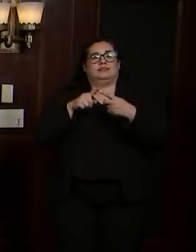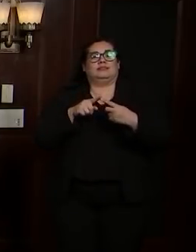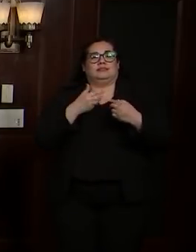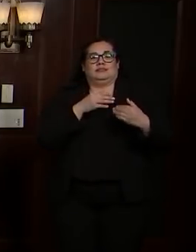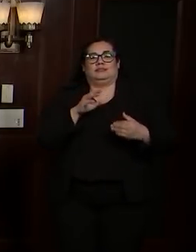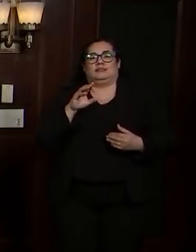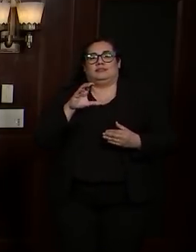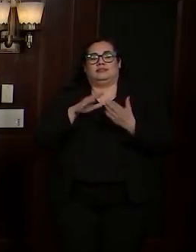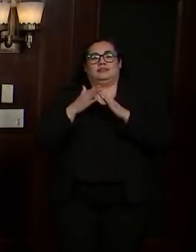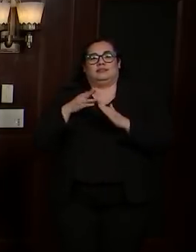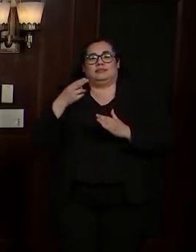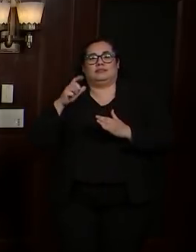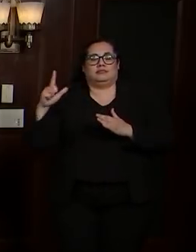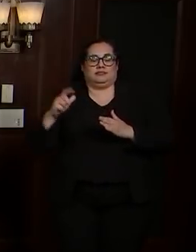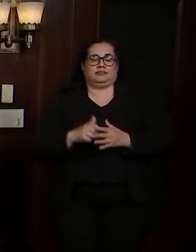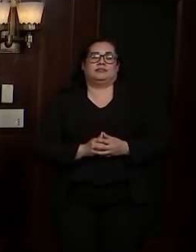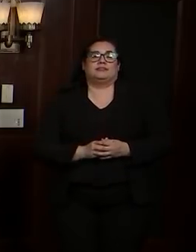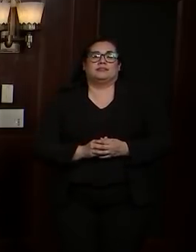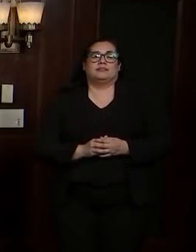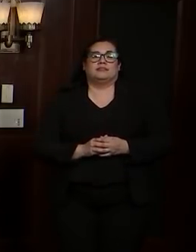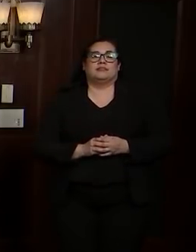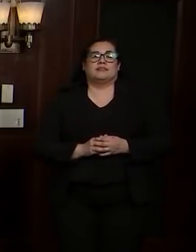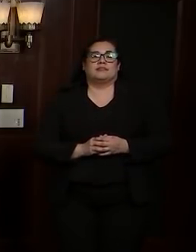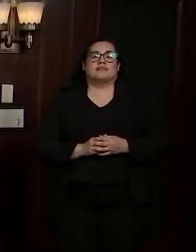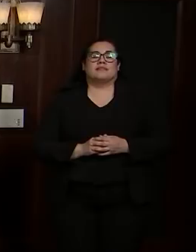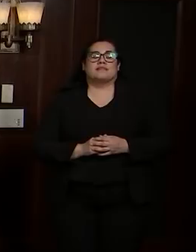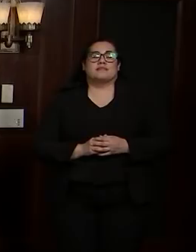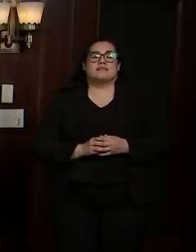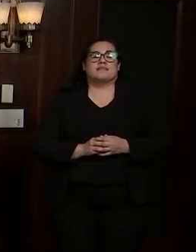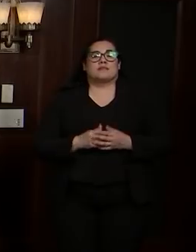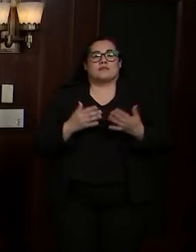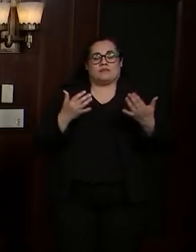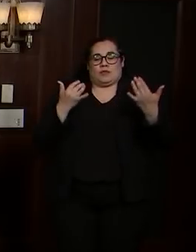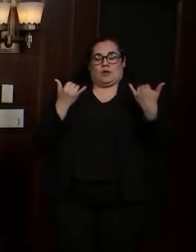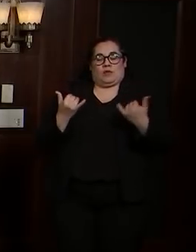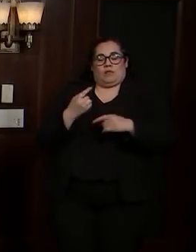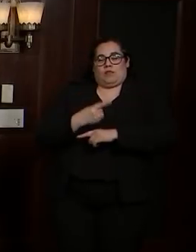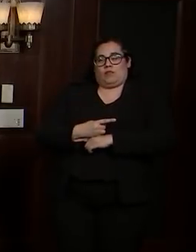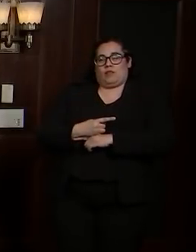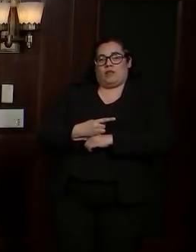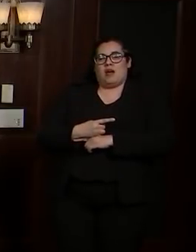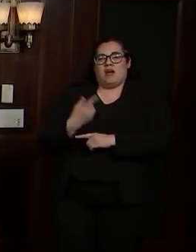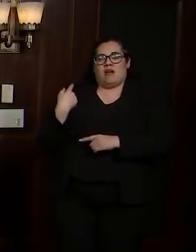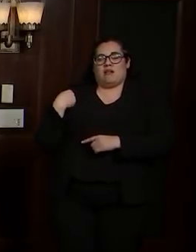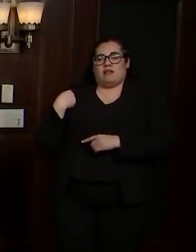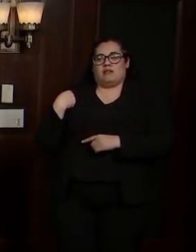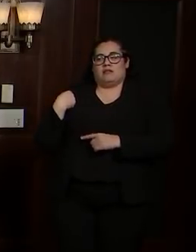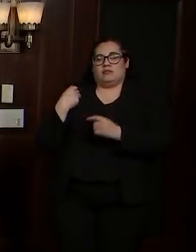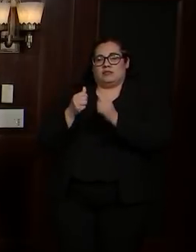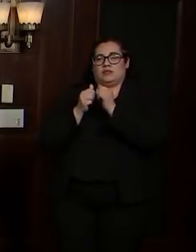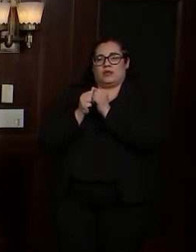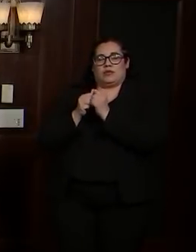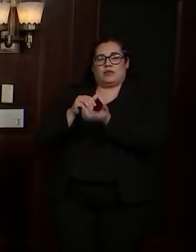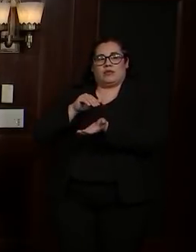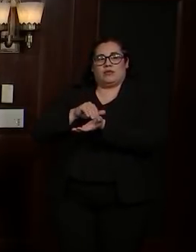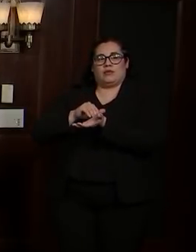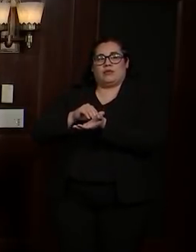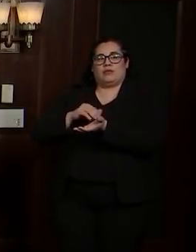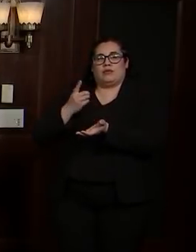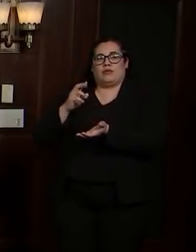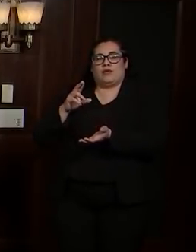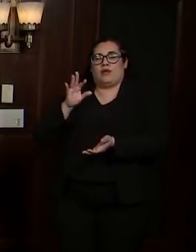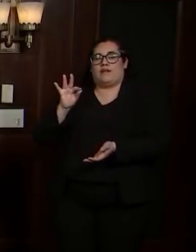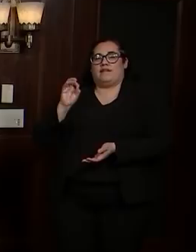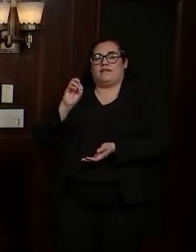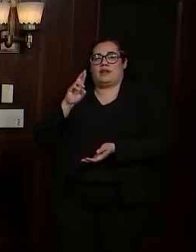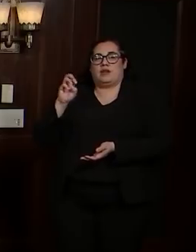alcaldía de la ciudad de Los Ángeles. Y hoy estuve con doctora Ferrer, directora